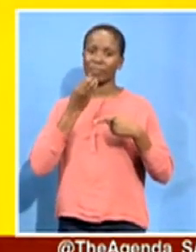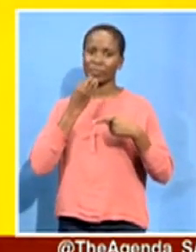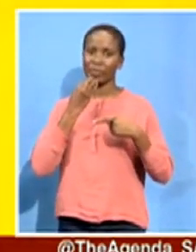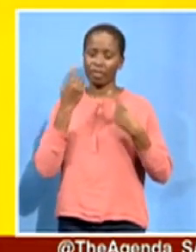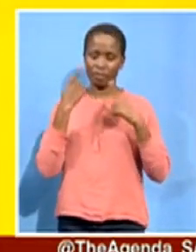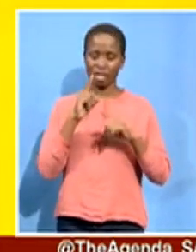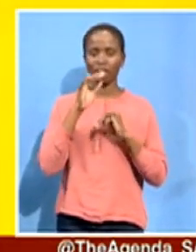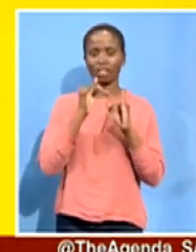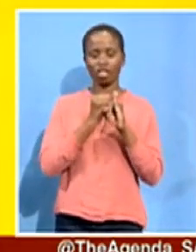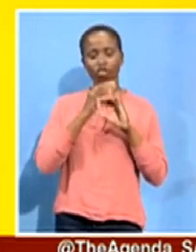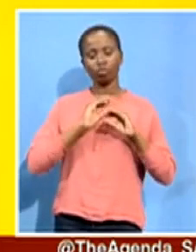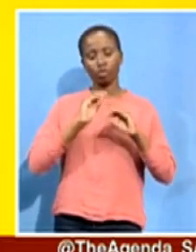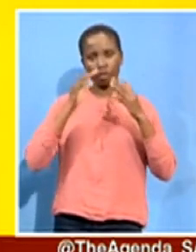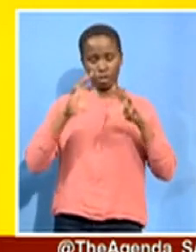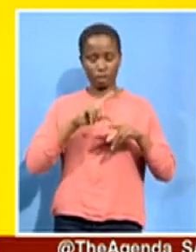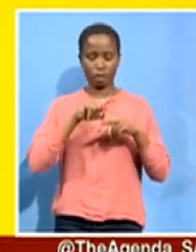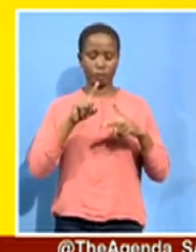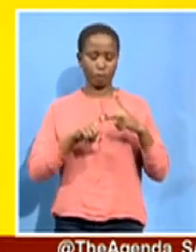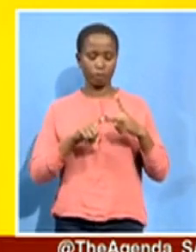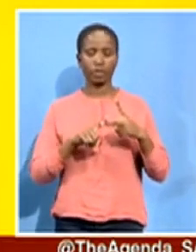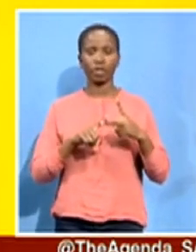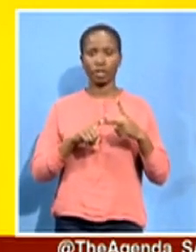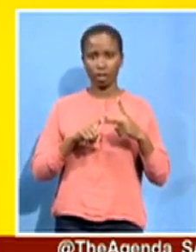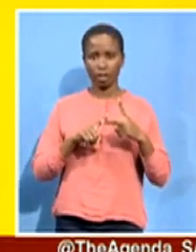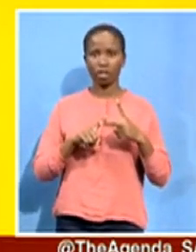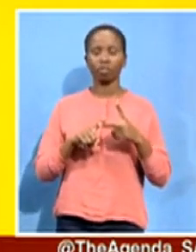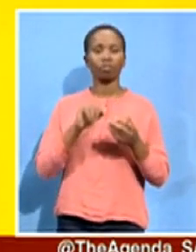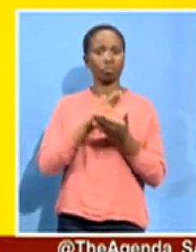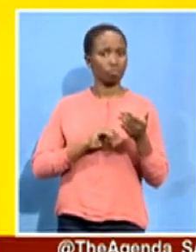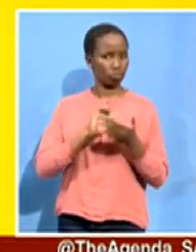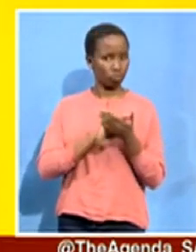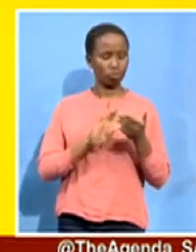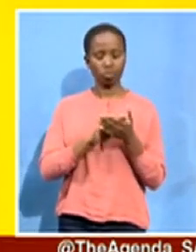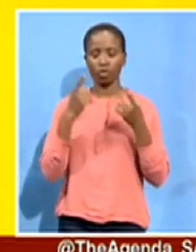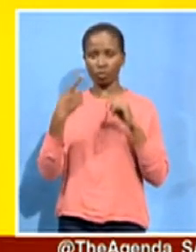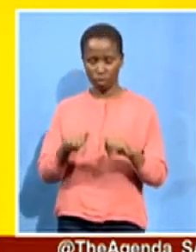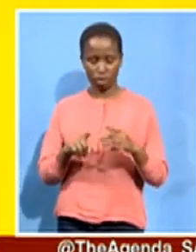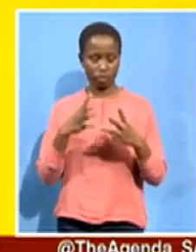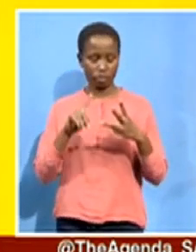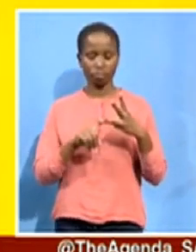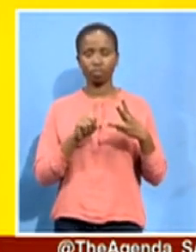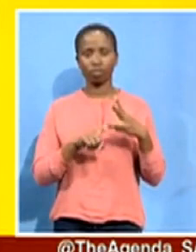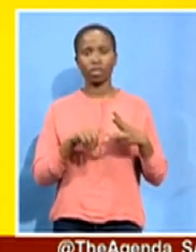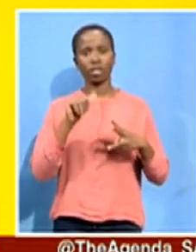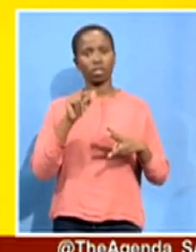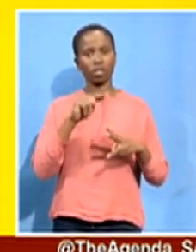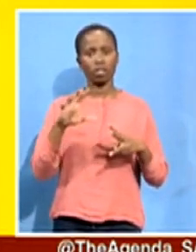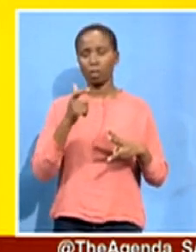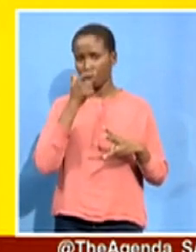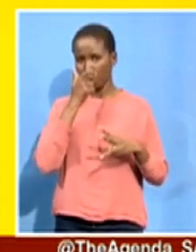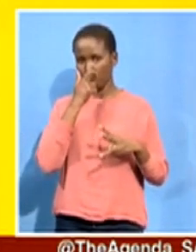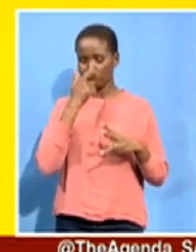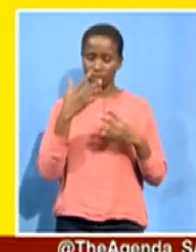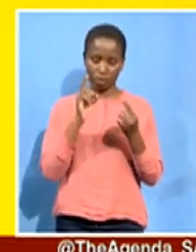of the ANC Secretary General Ace Magashule. We saw ANC President Cyril Ramaphosa meeting them on Saturday. Of course, they concluded